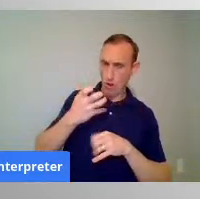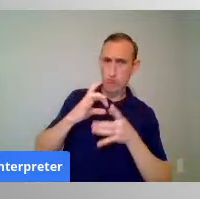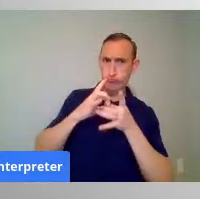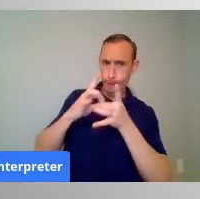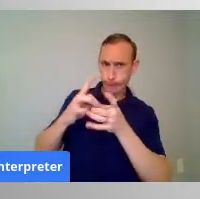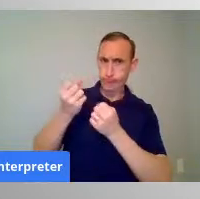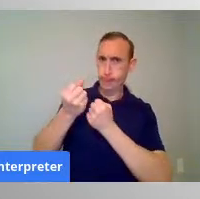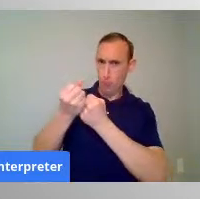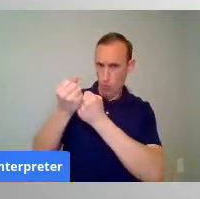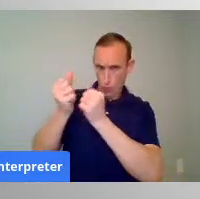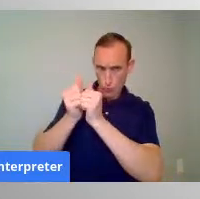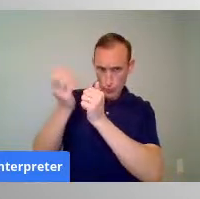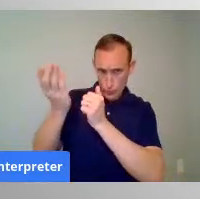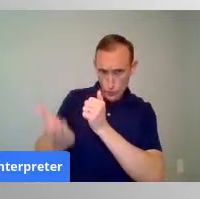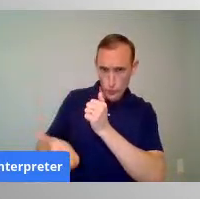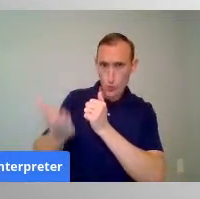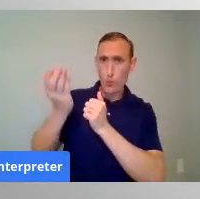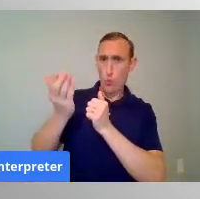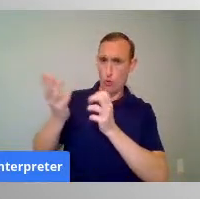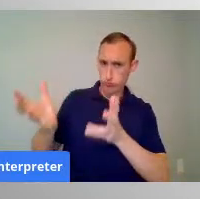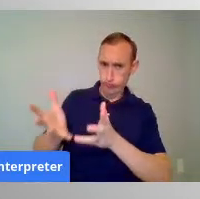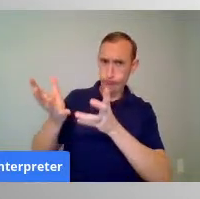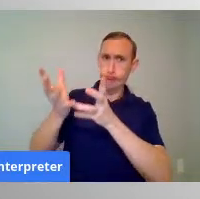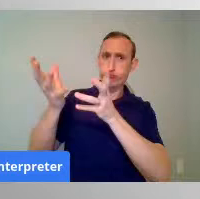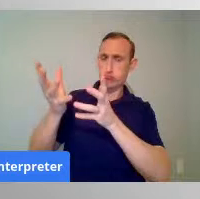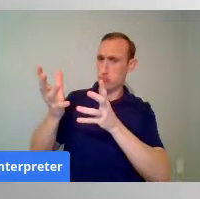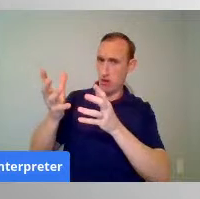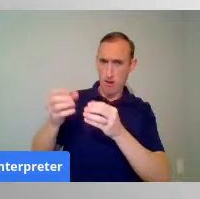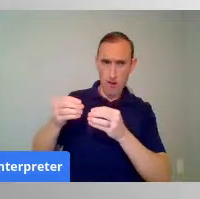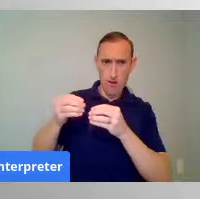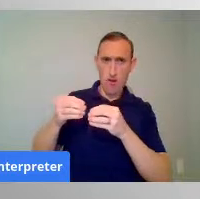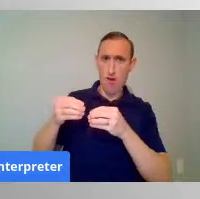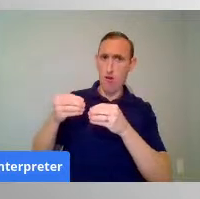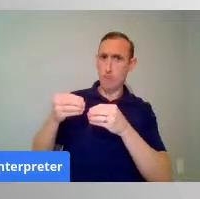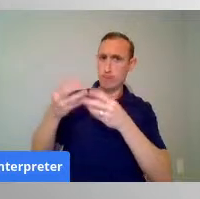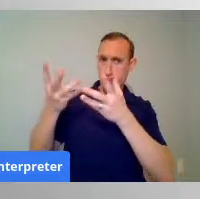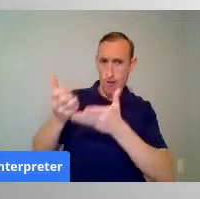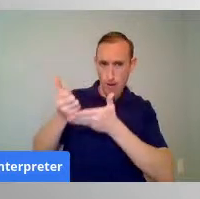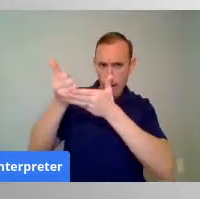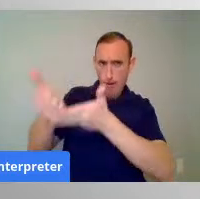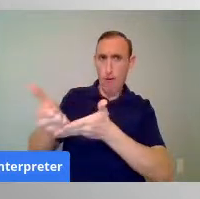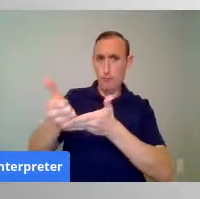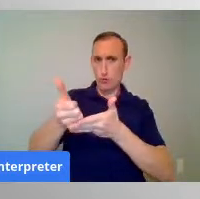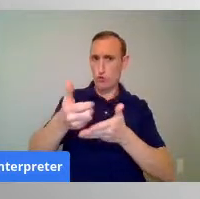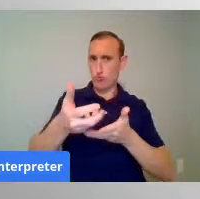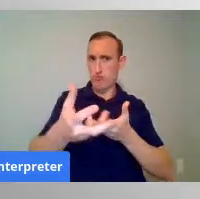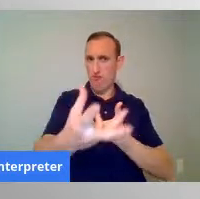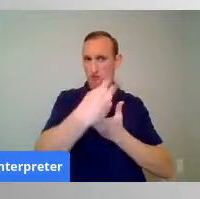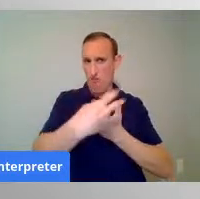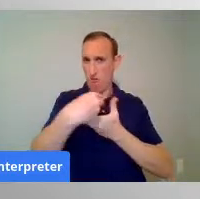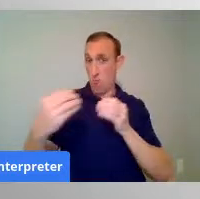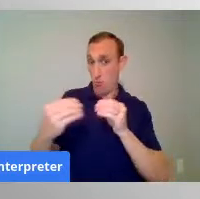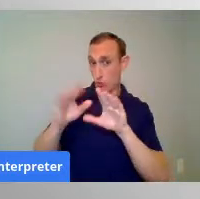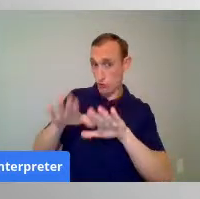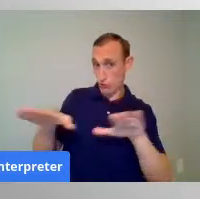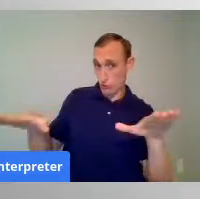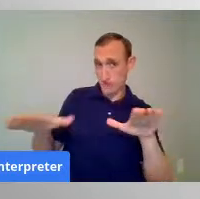working in tandem and only boosting what y'all are doing so we can just be getting to even more kids. Thank y'all so much.